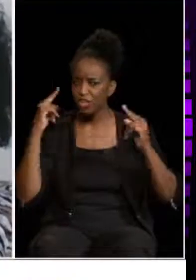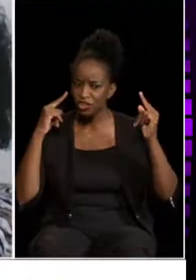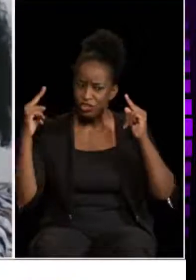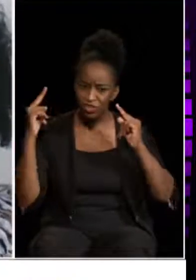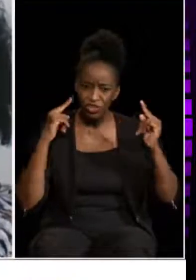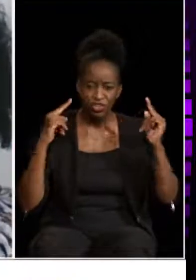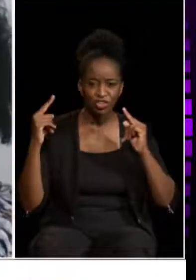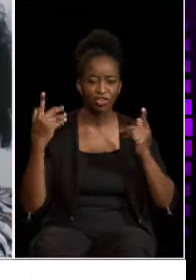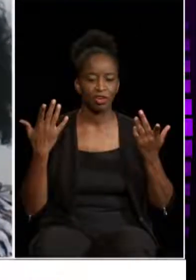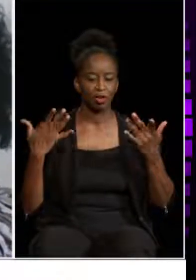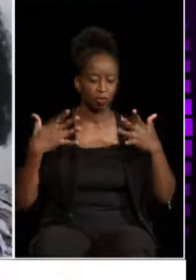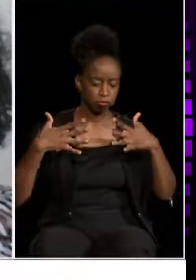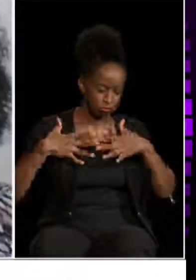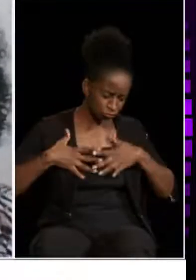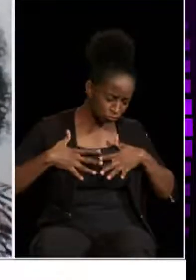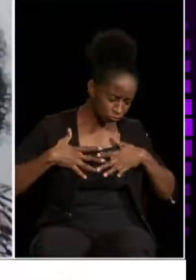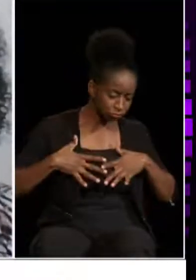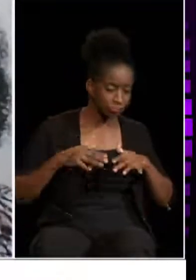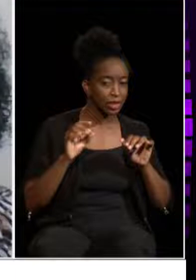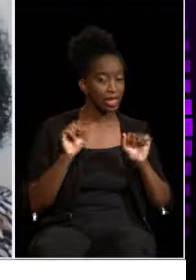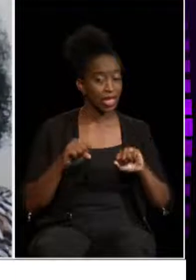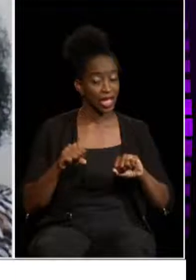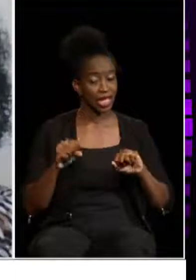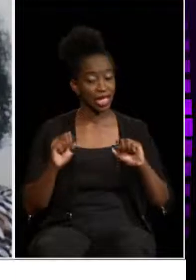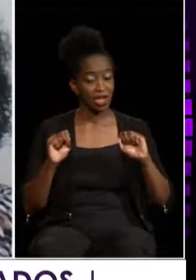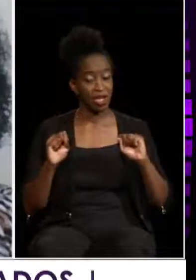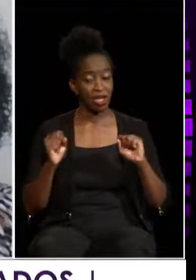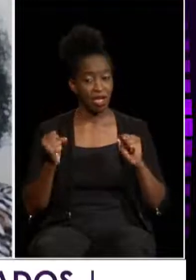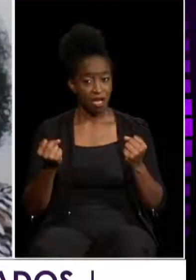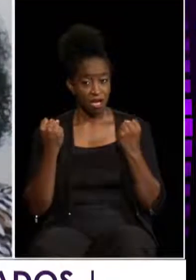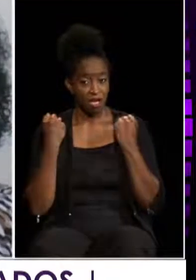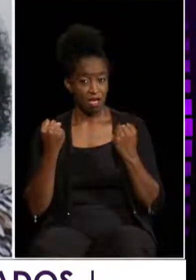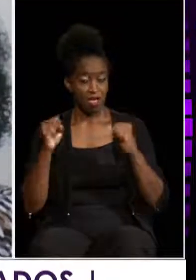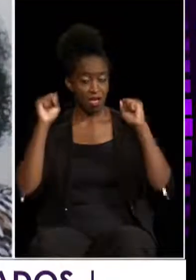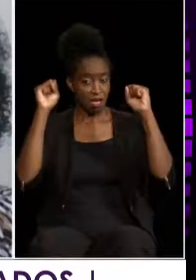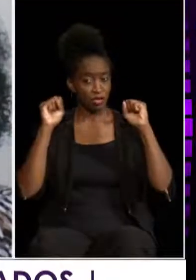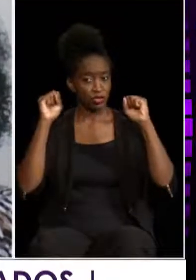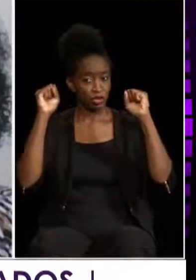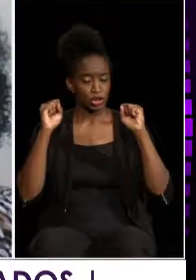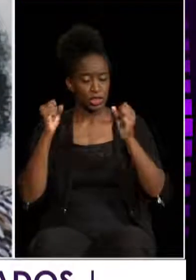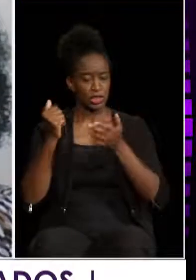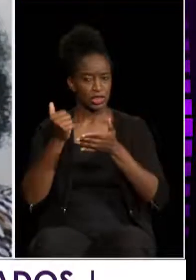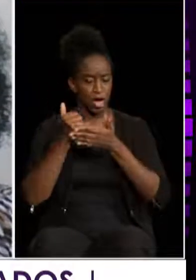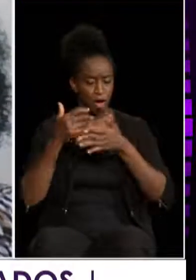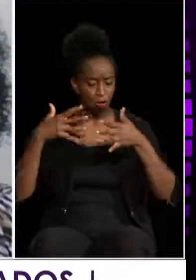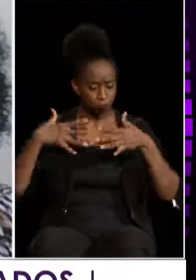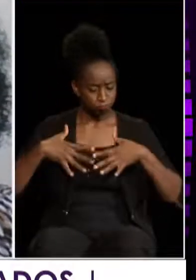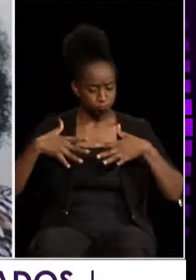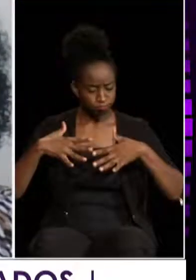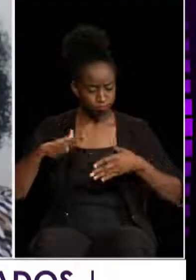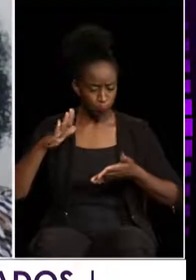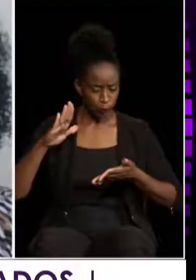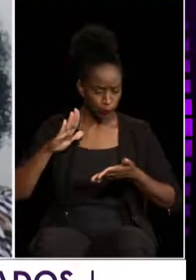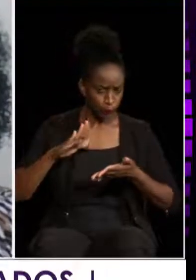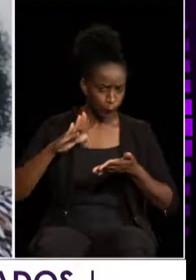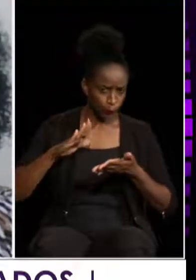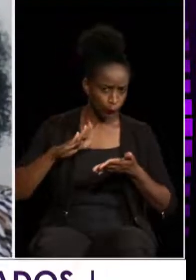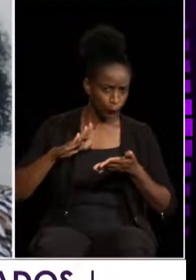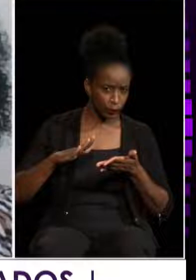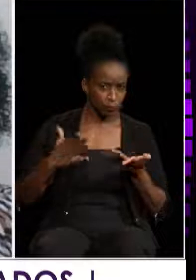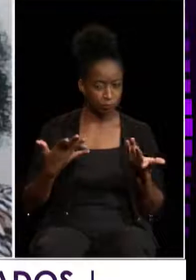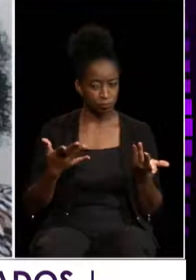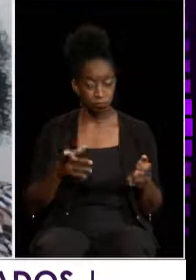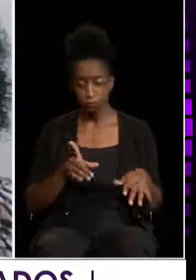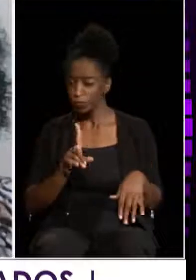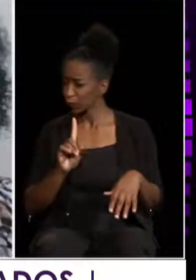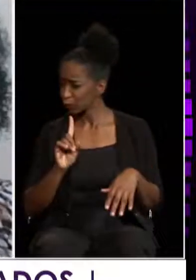of depression. I wanted to hear from a professional's perspective how accurate that is, or if it's more of a loosely